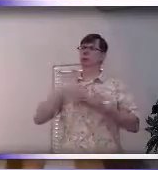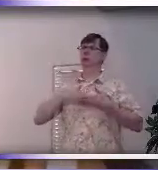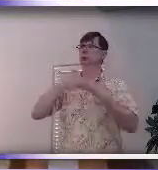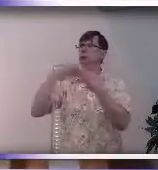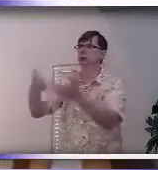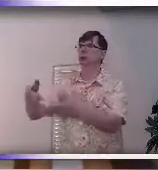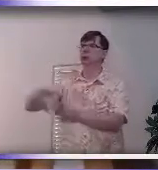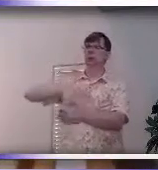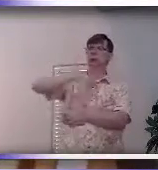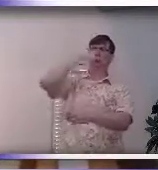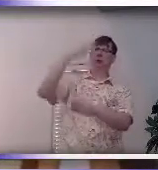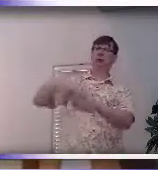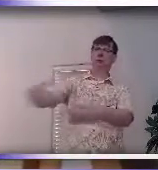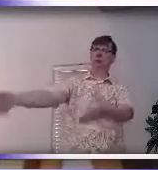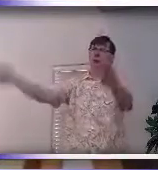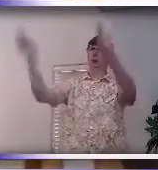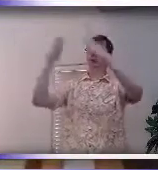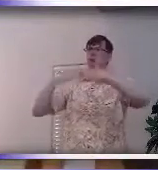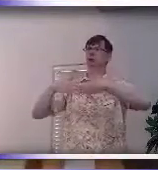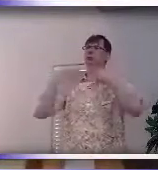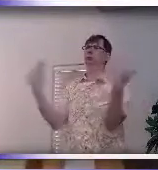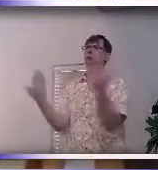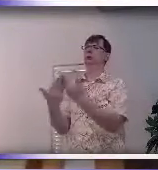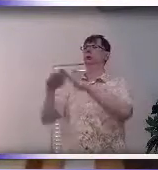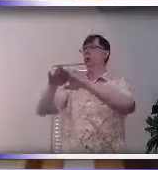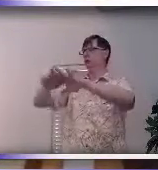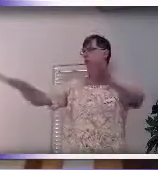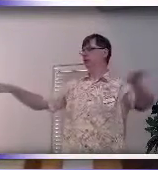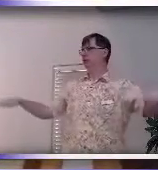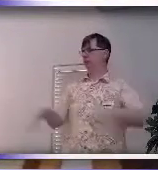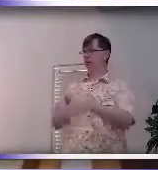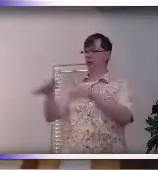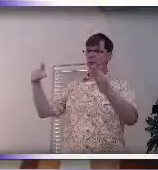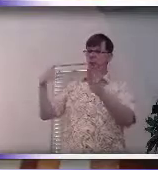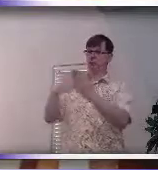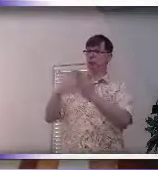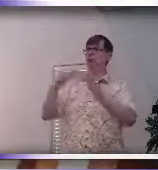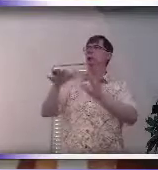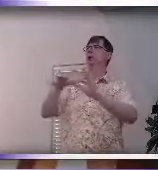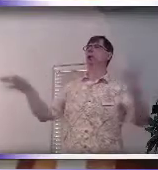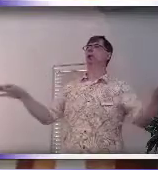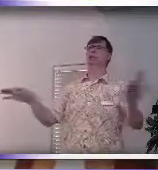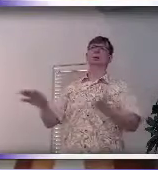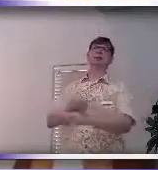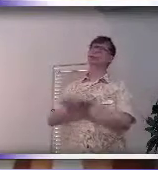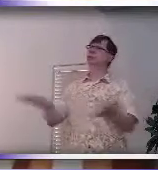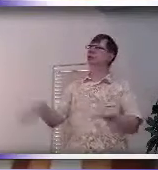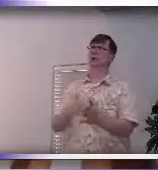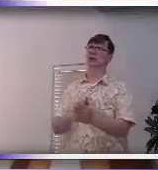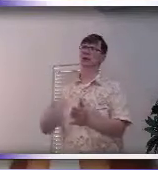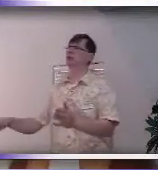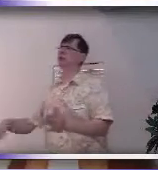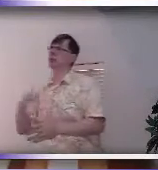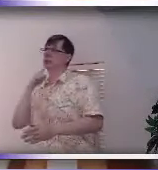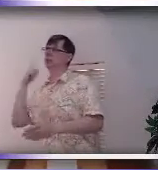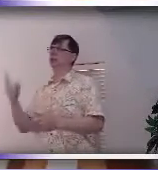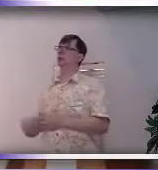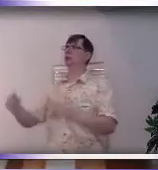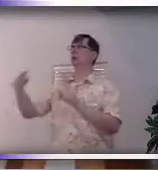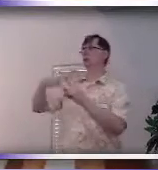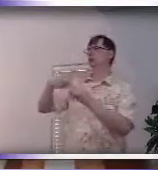week hosting them when their floors were being redone. Not everybody felt that that was ours to